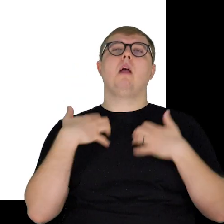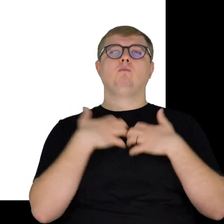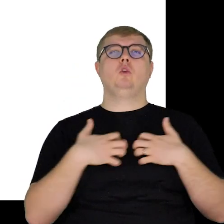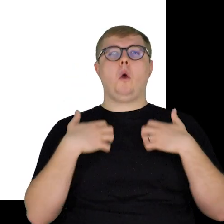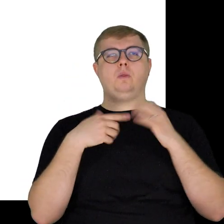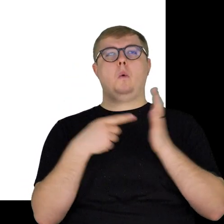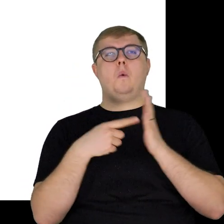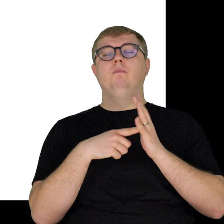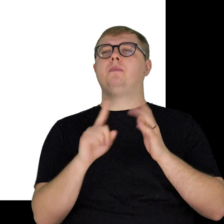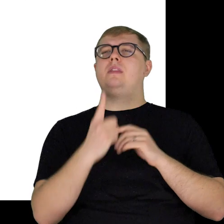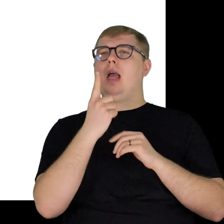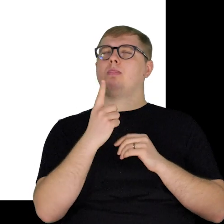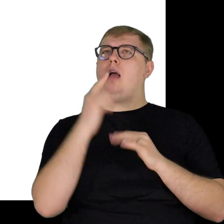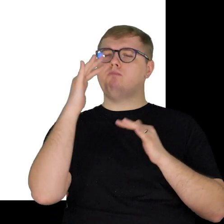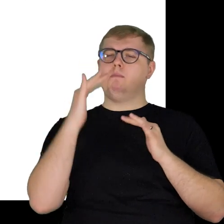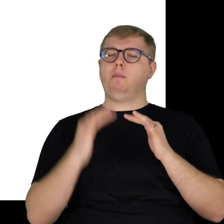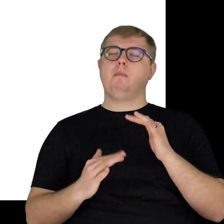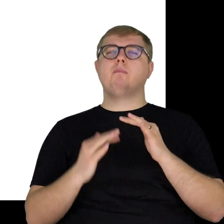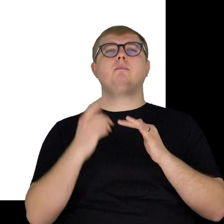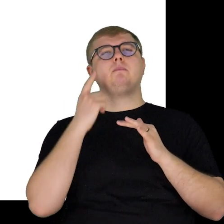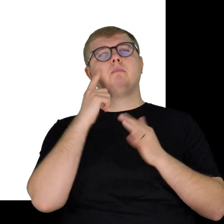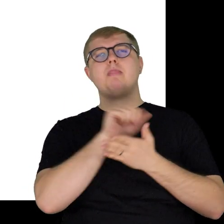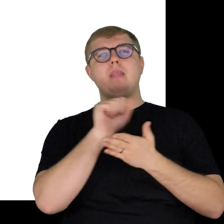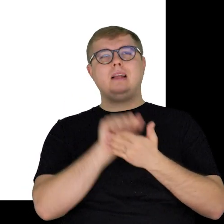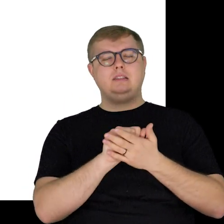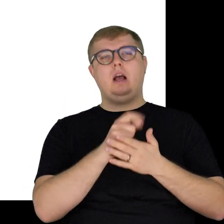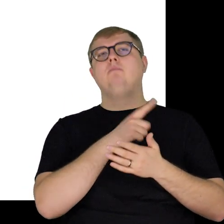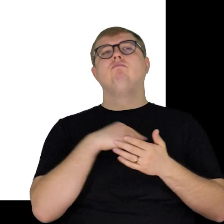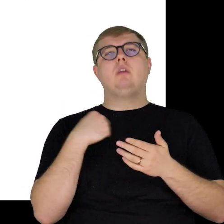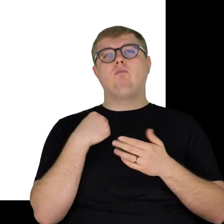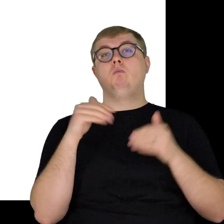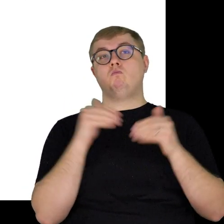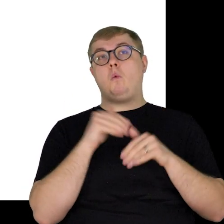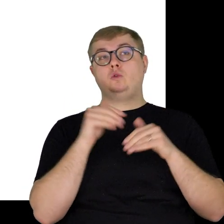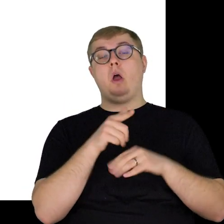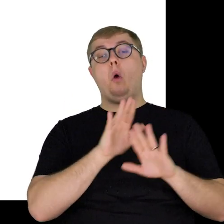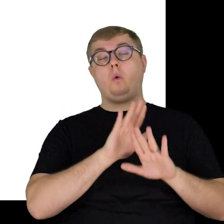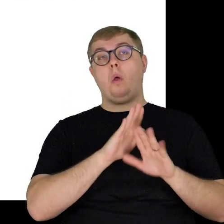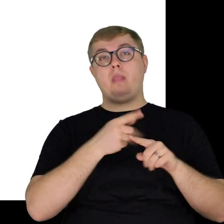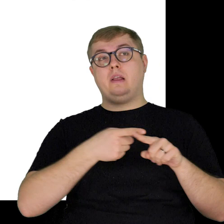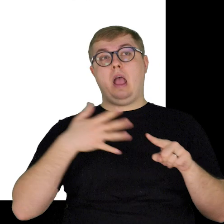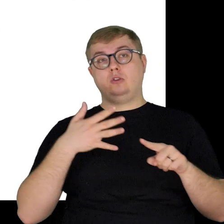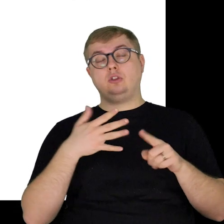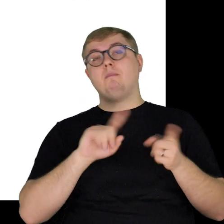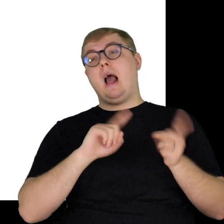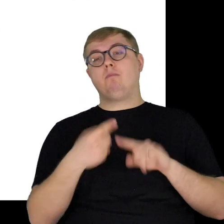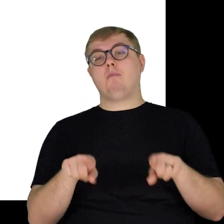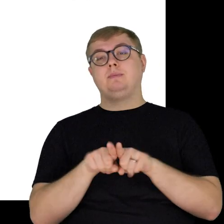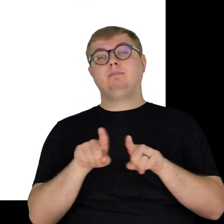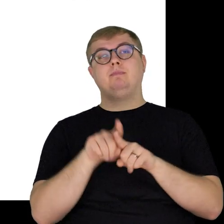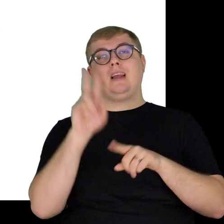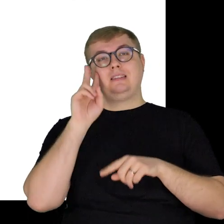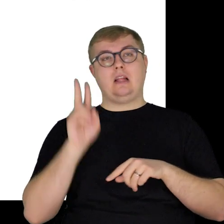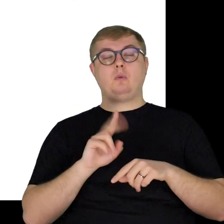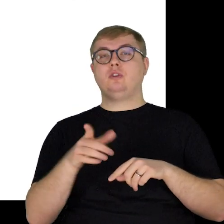into this project with is that conservation is perhaps as a regime or as an institution itself is really there to try and in